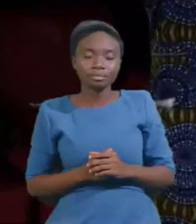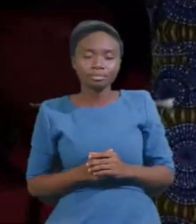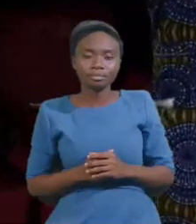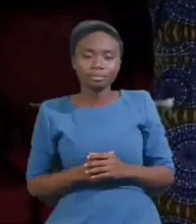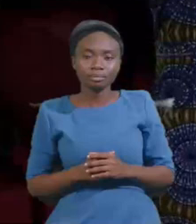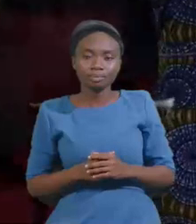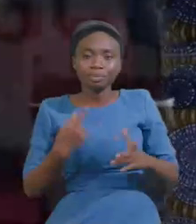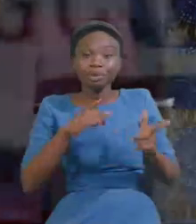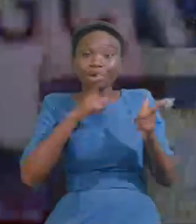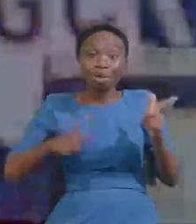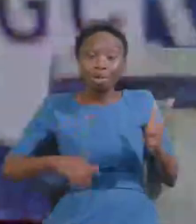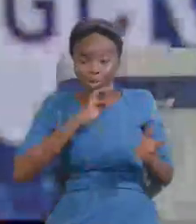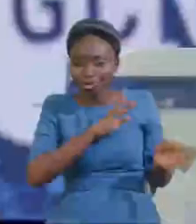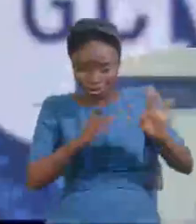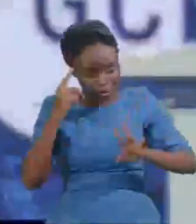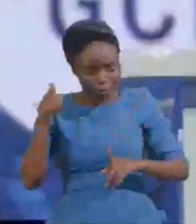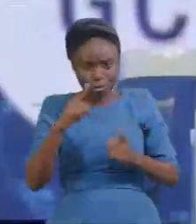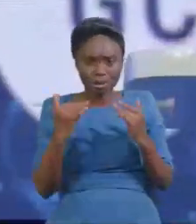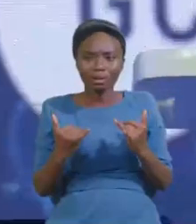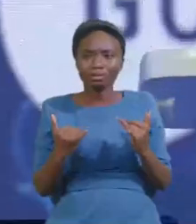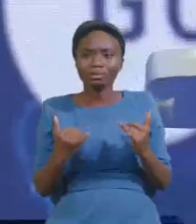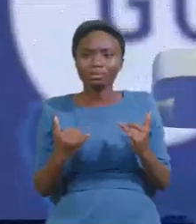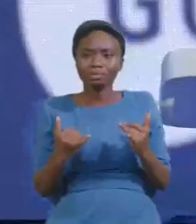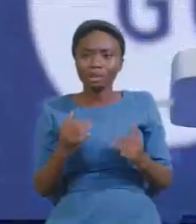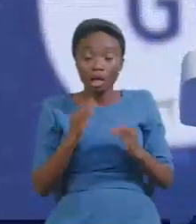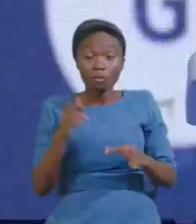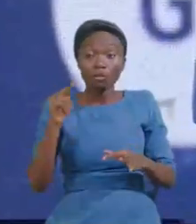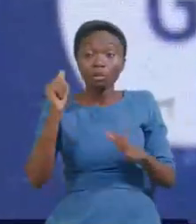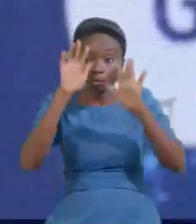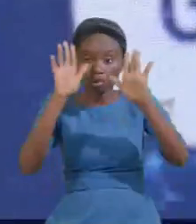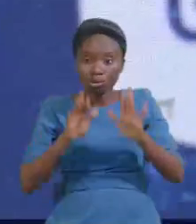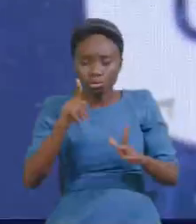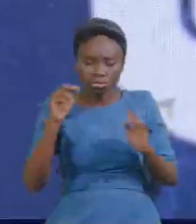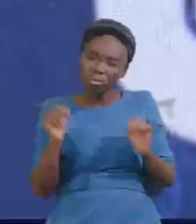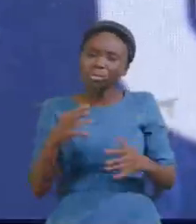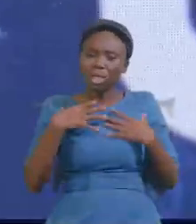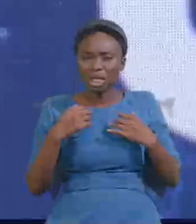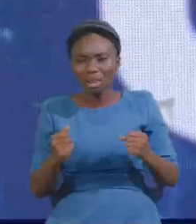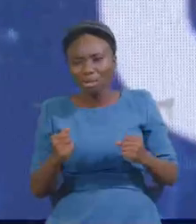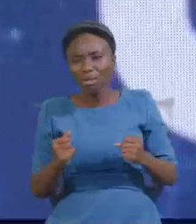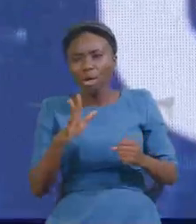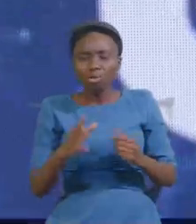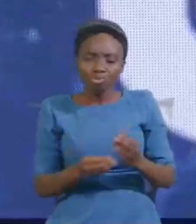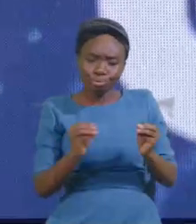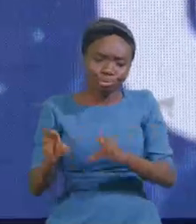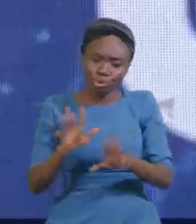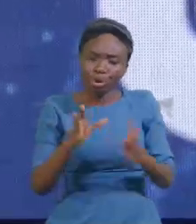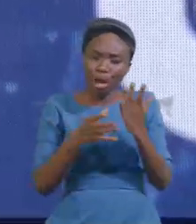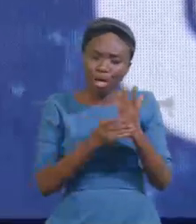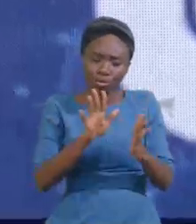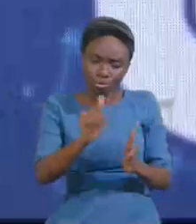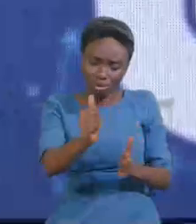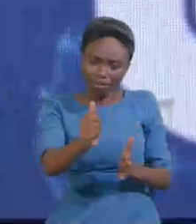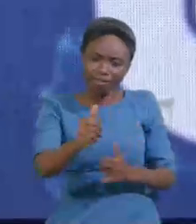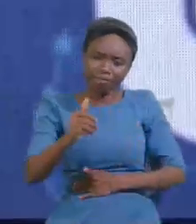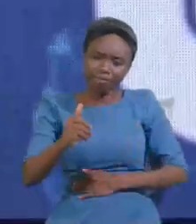The Lord is ready for you now. If you need a miracle, you need a healing, you may lay your hand on yourself and raise